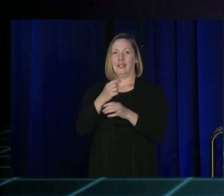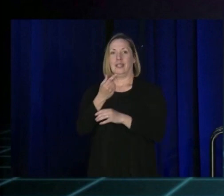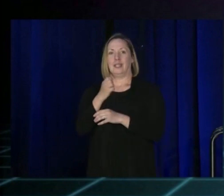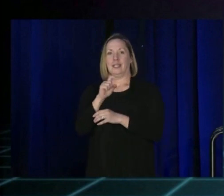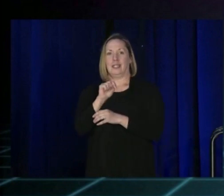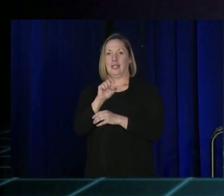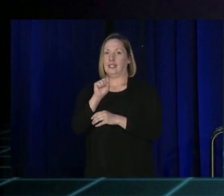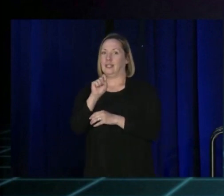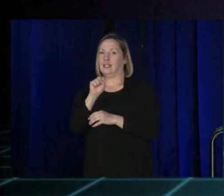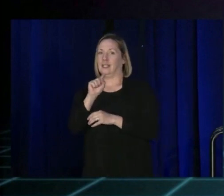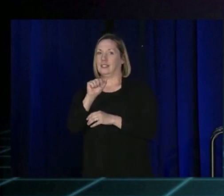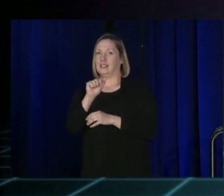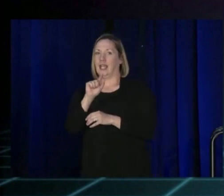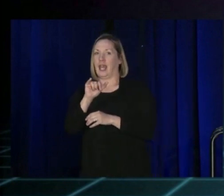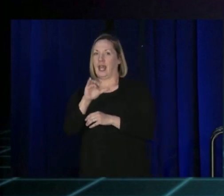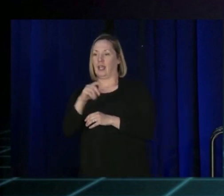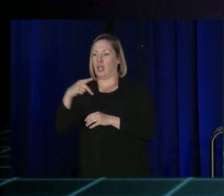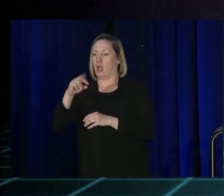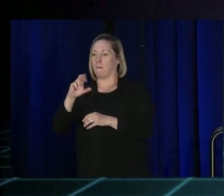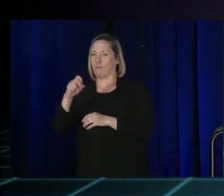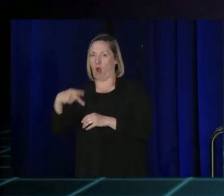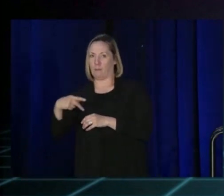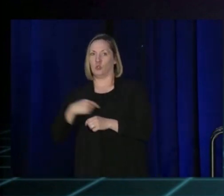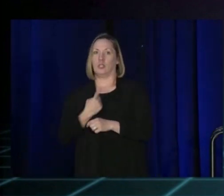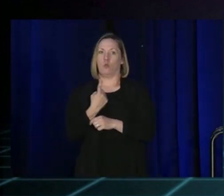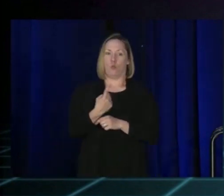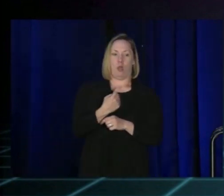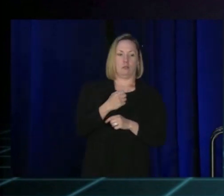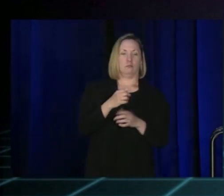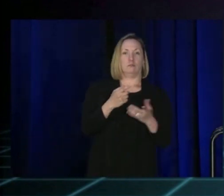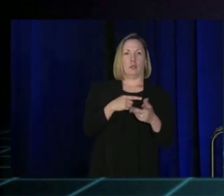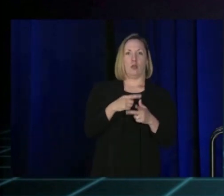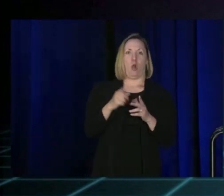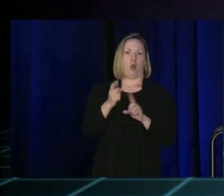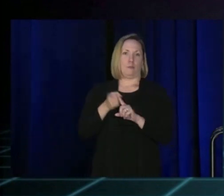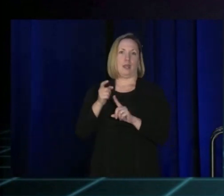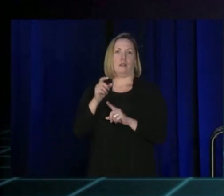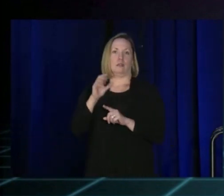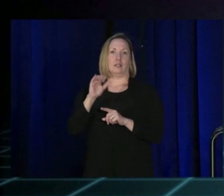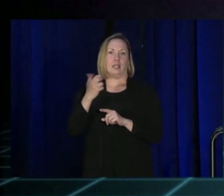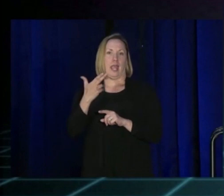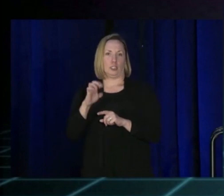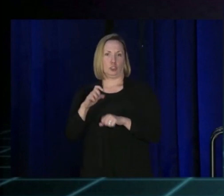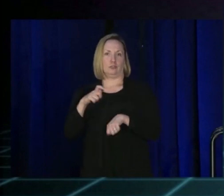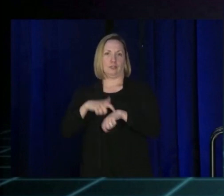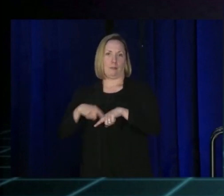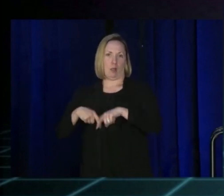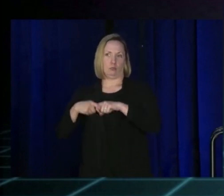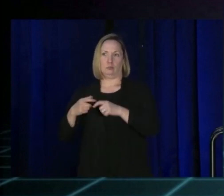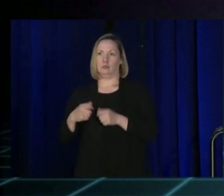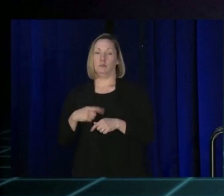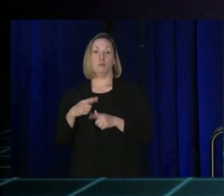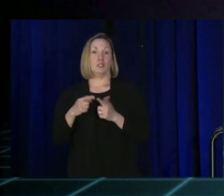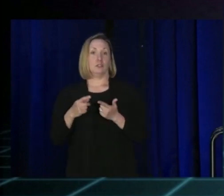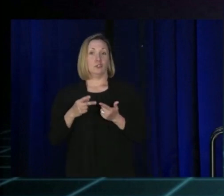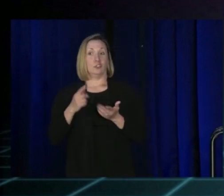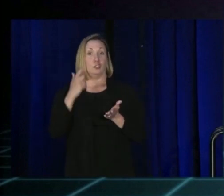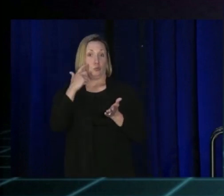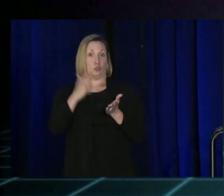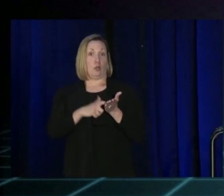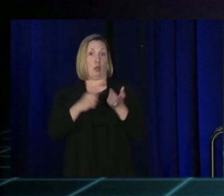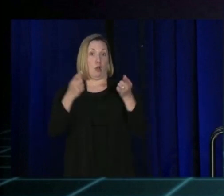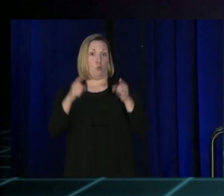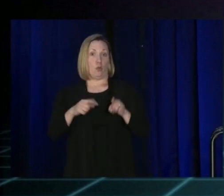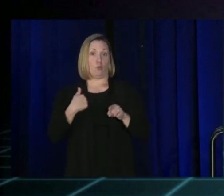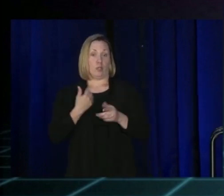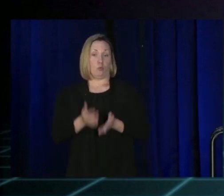additional property and then you get the automatic cache timeout there. But you saw when we